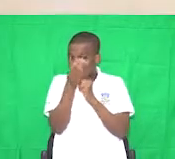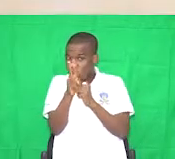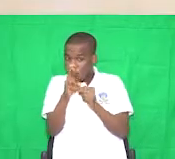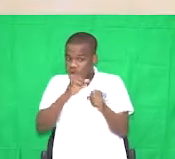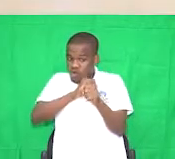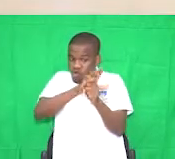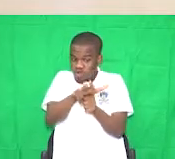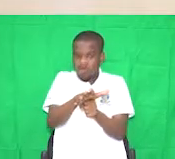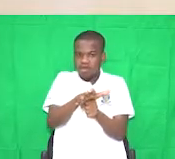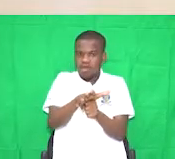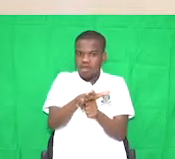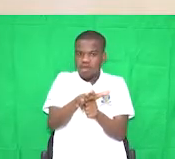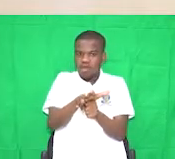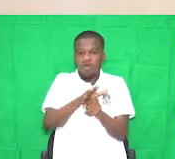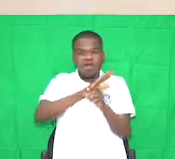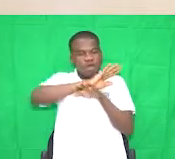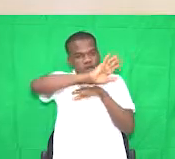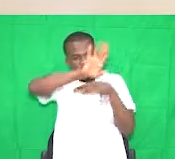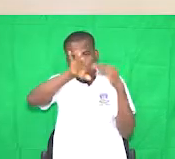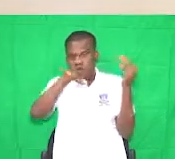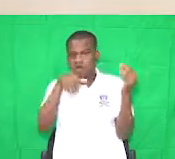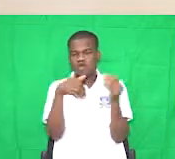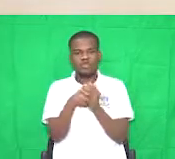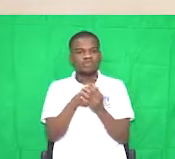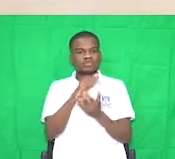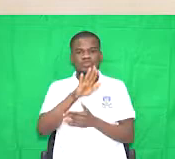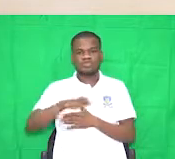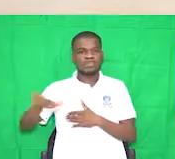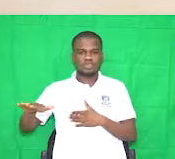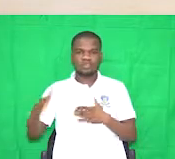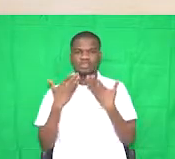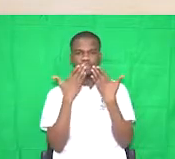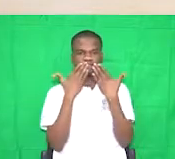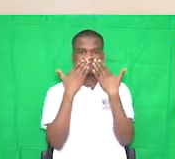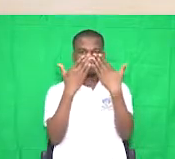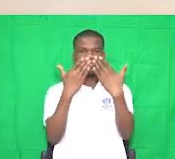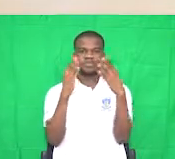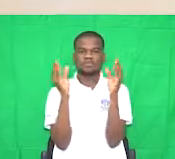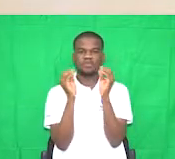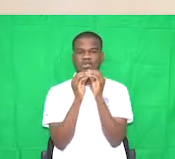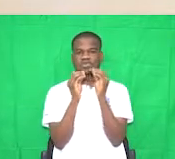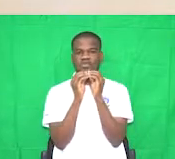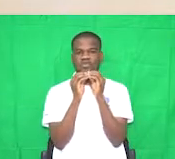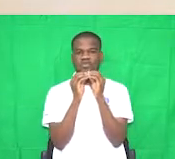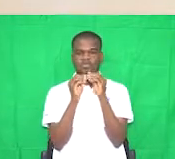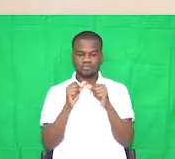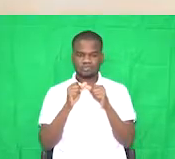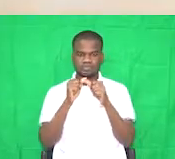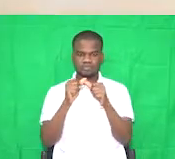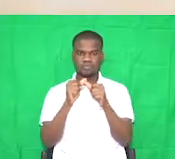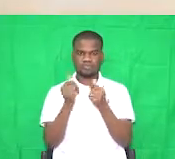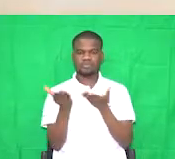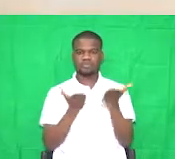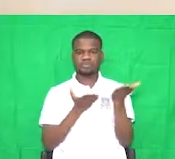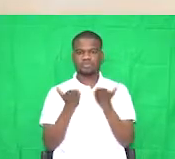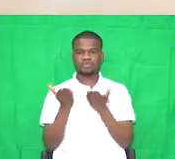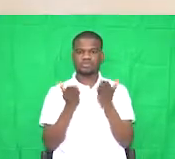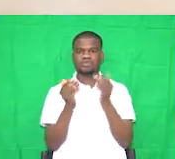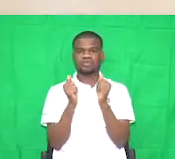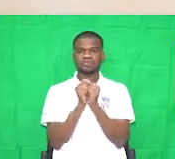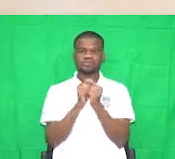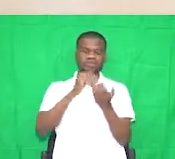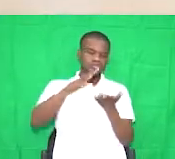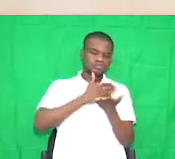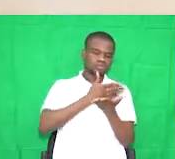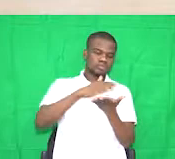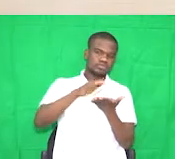your children have appreciated you. You are the best that we have. We say thank you. We continue our service with